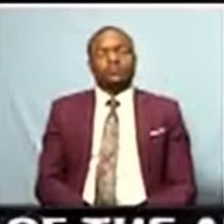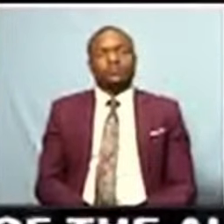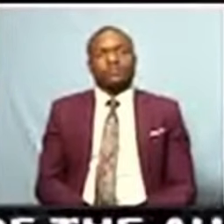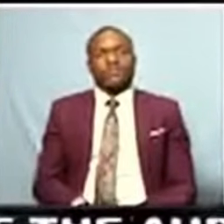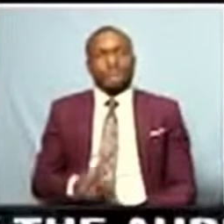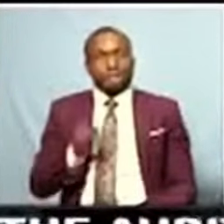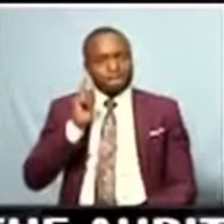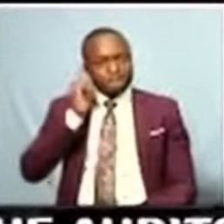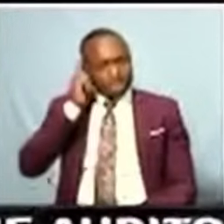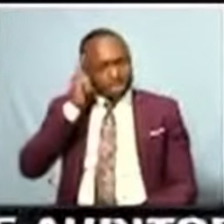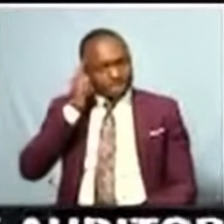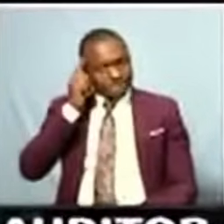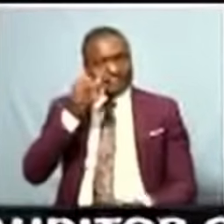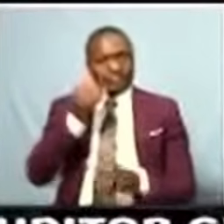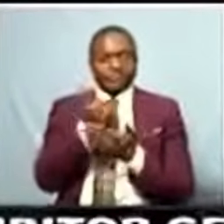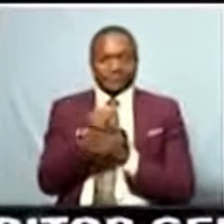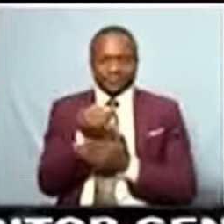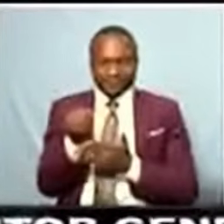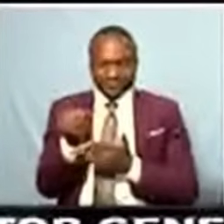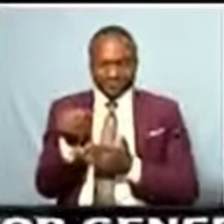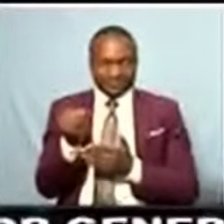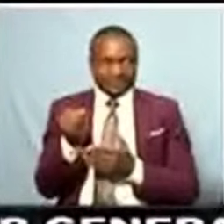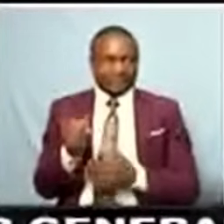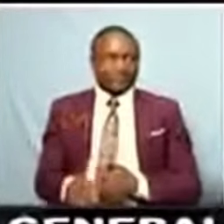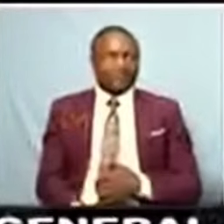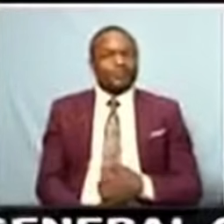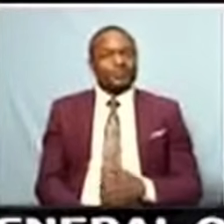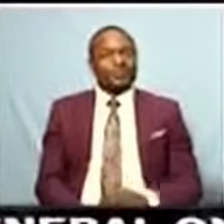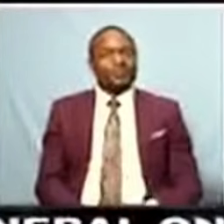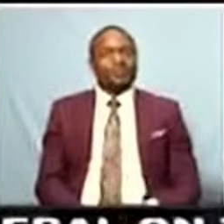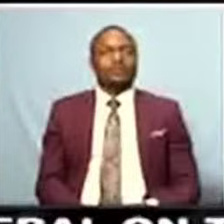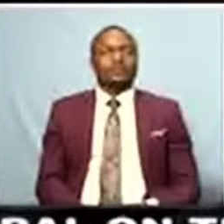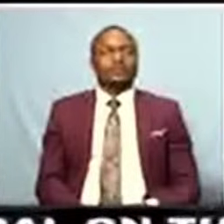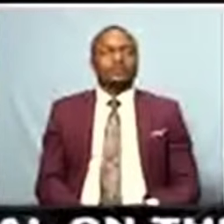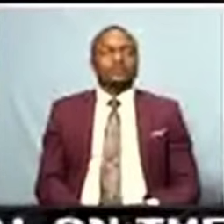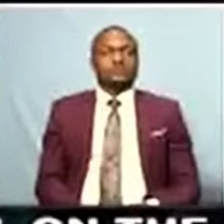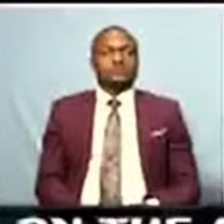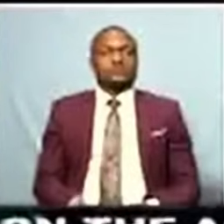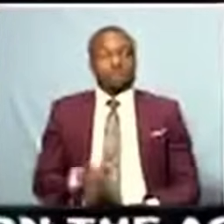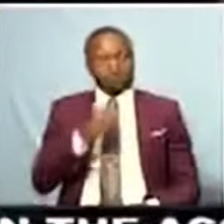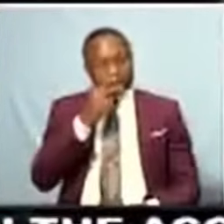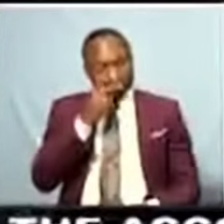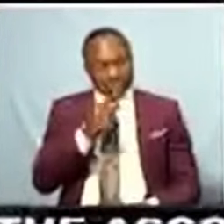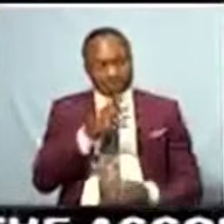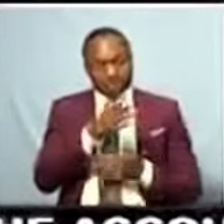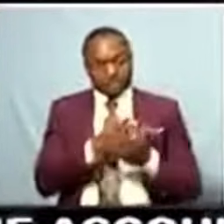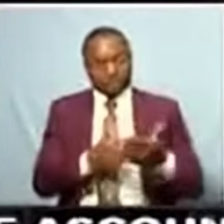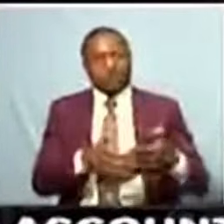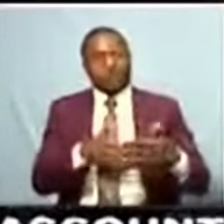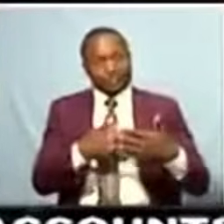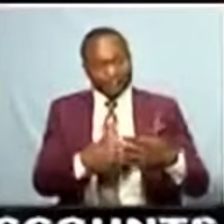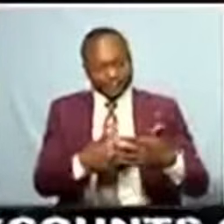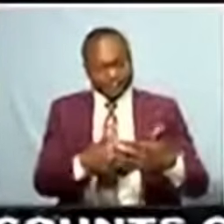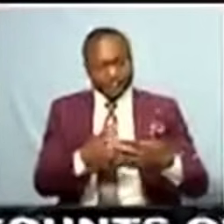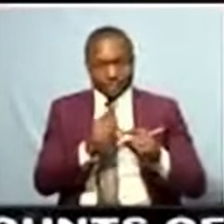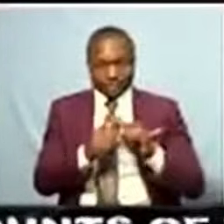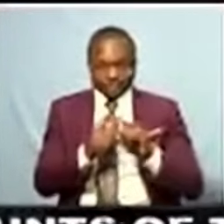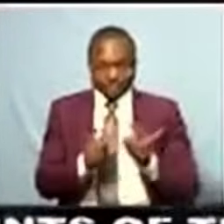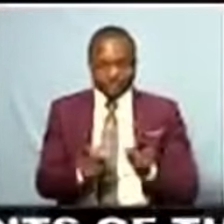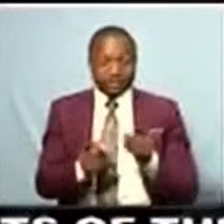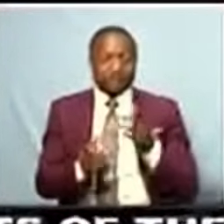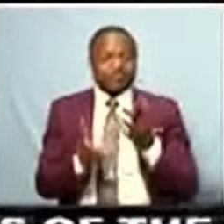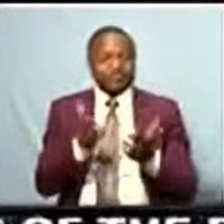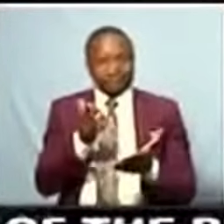I think the issue is that we saw some documents to that effect, but maybe